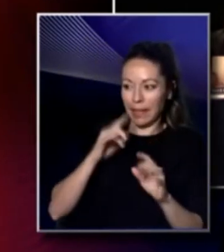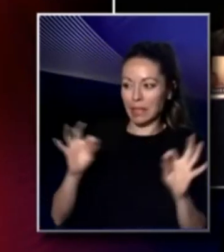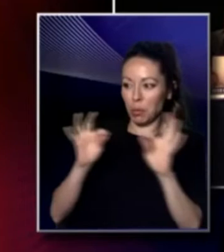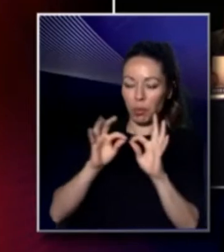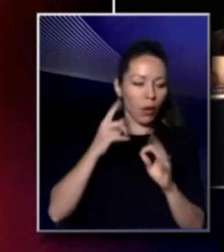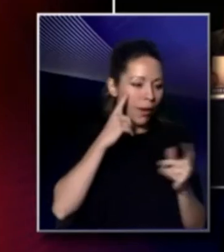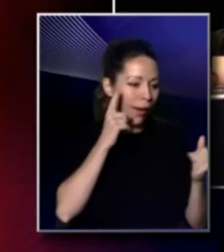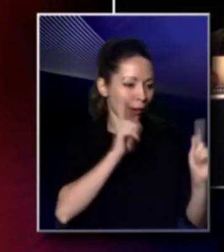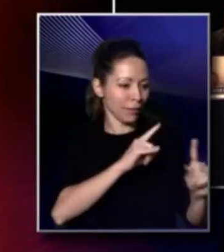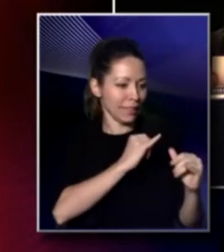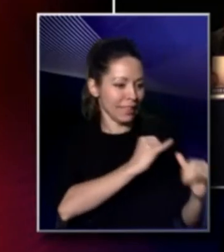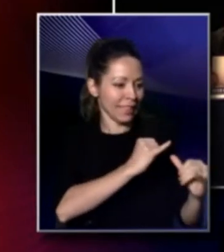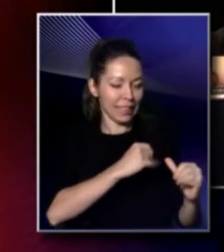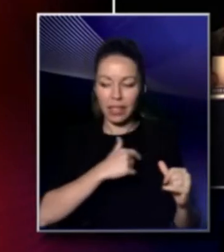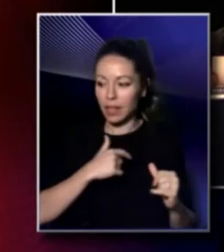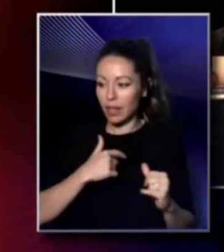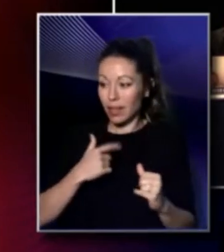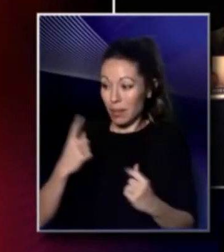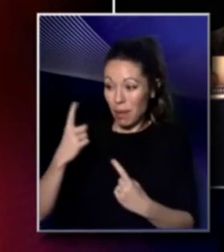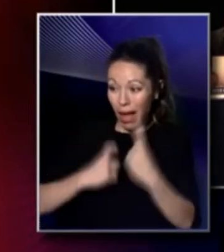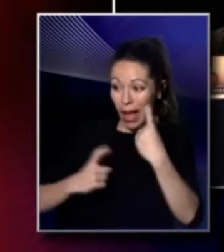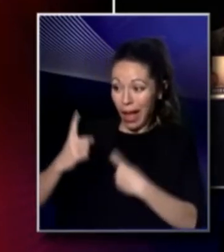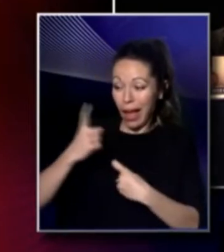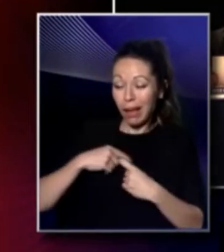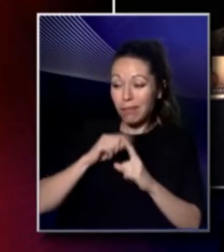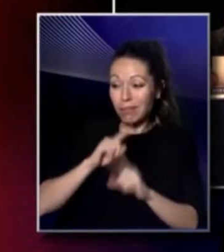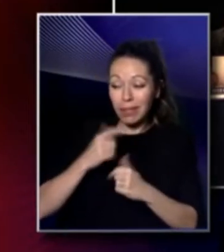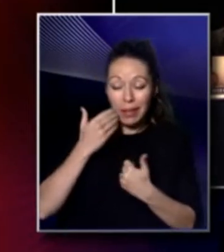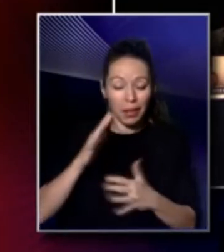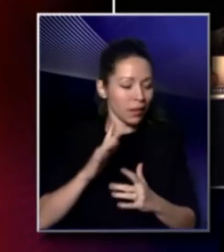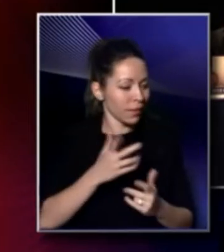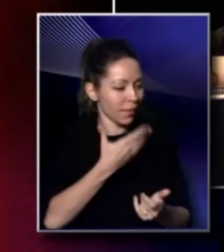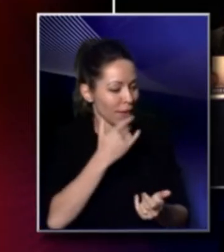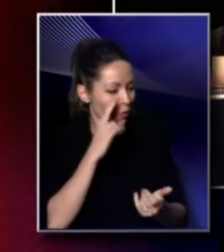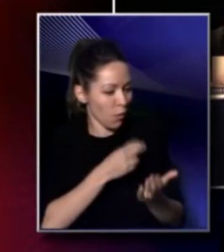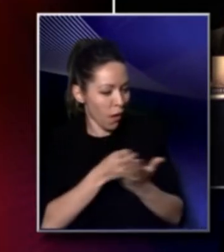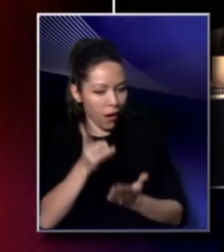asked that question several times, and I don't know how to answer it. I love your honesty, Bill.